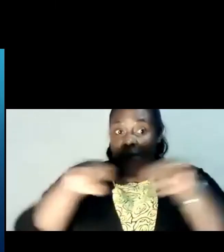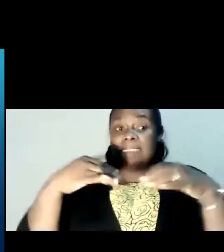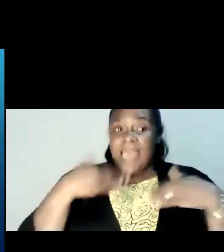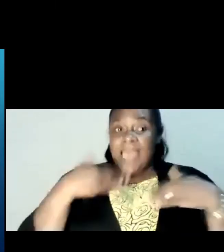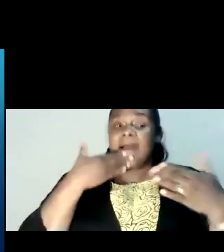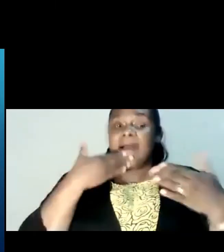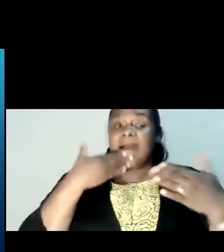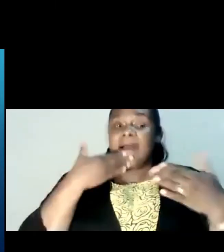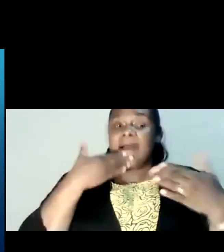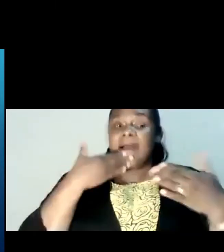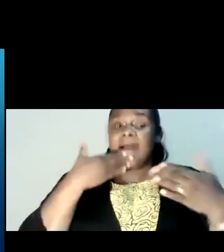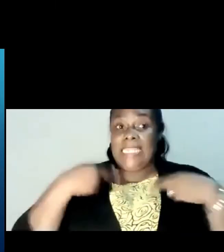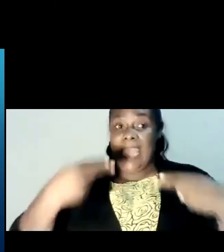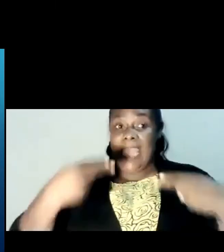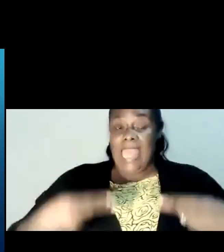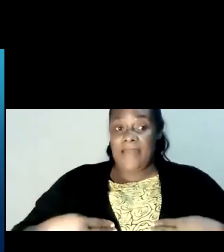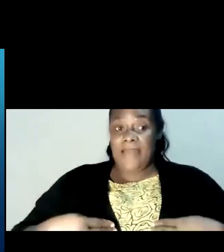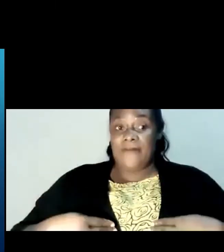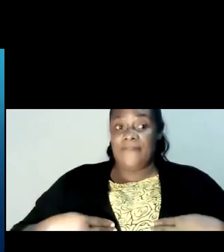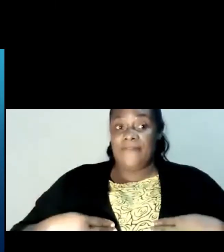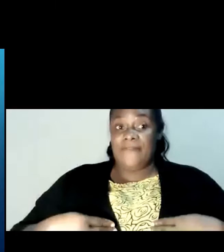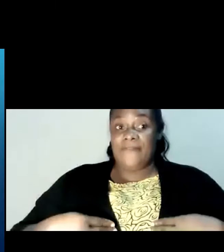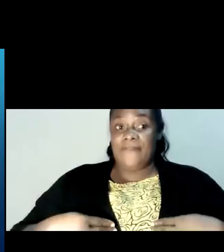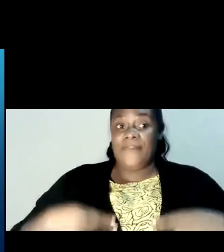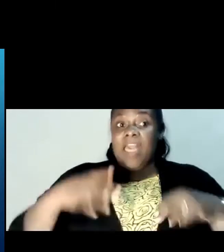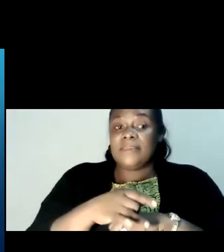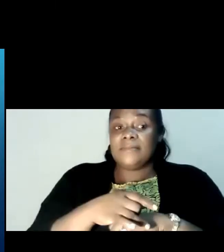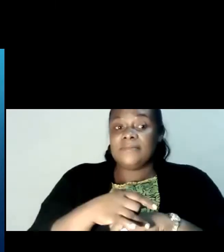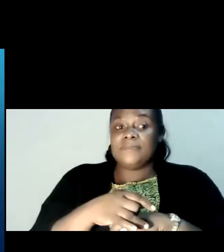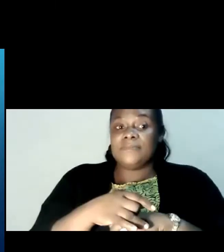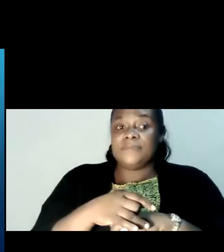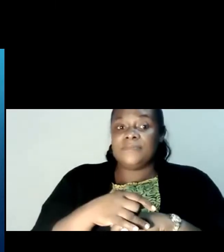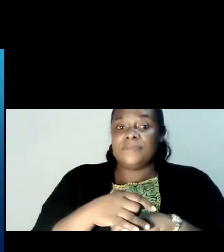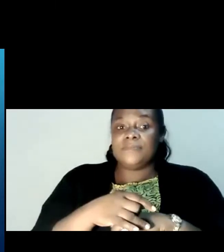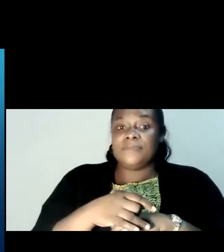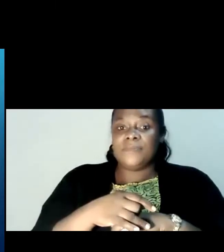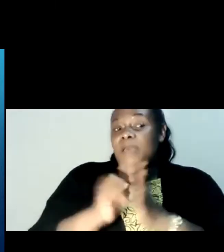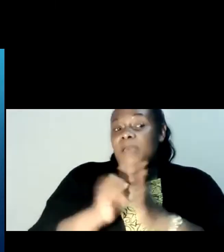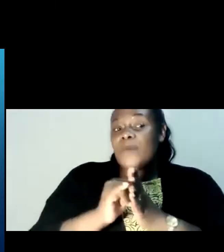any stage in our lives can increase the number of years that we live.